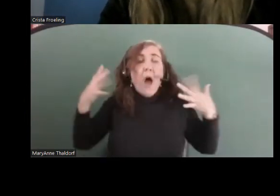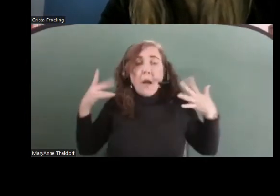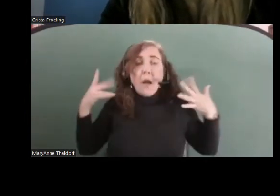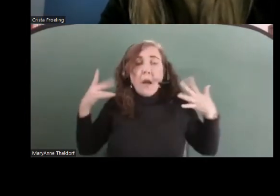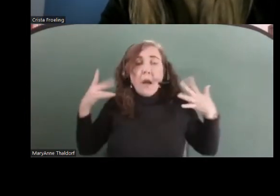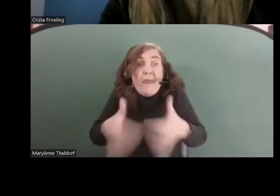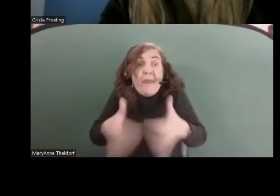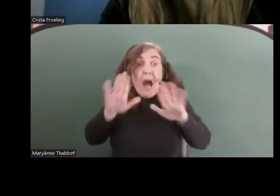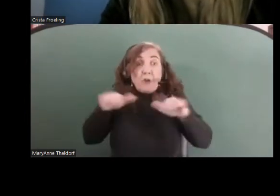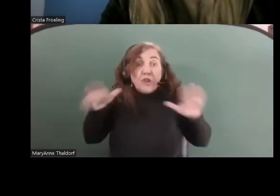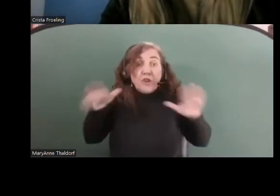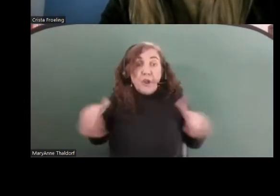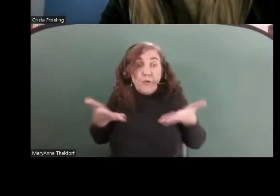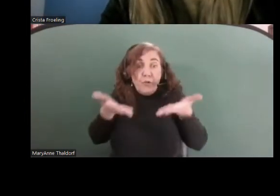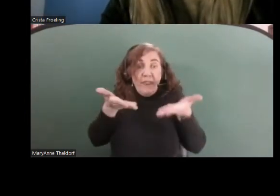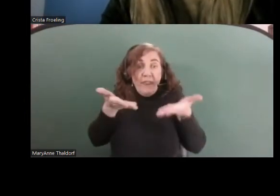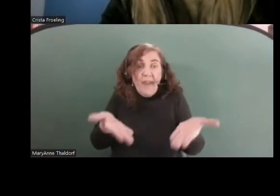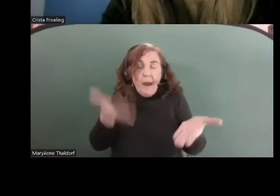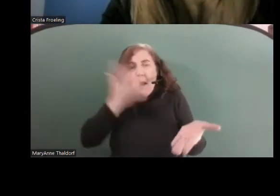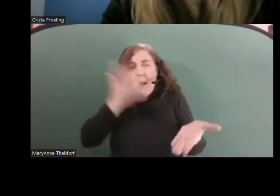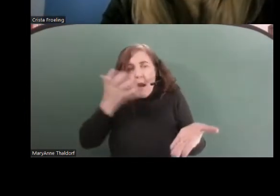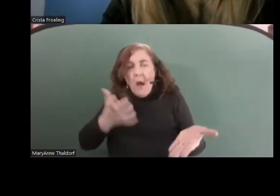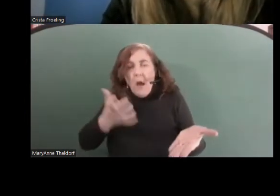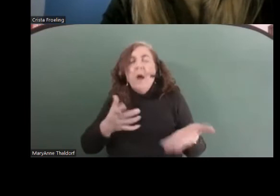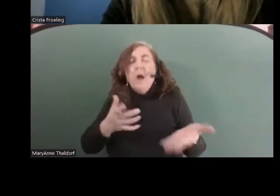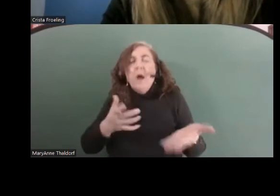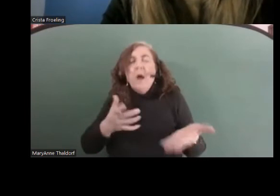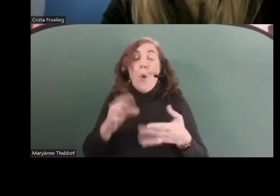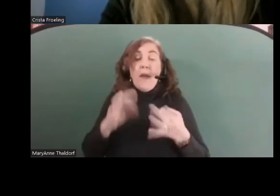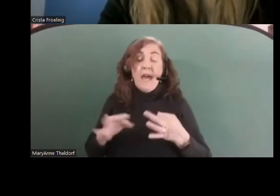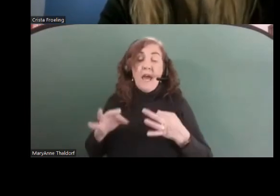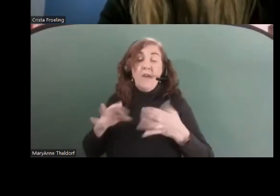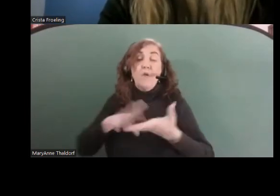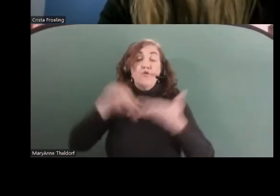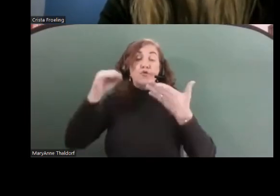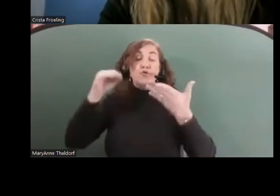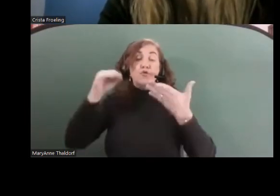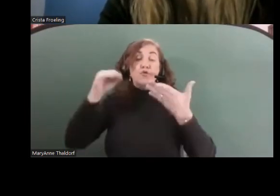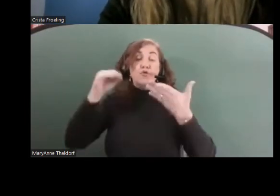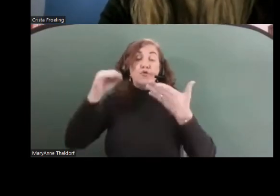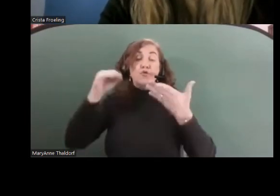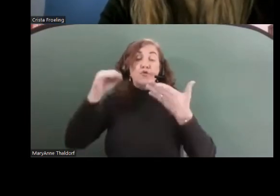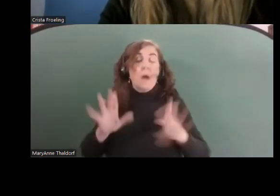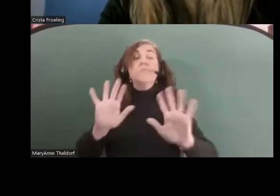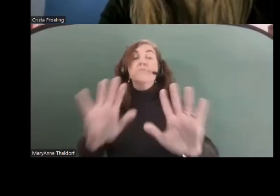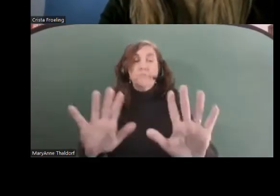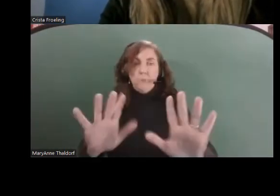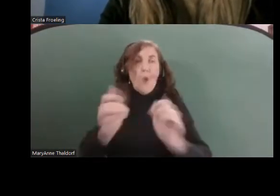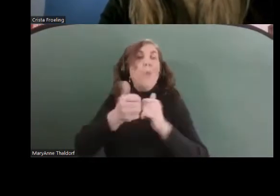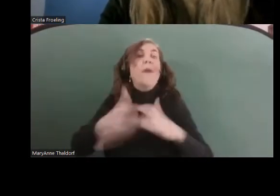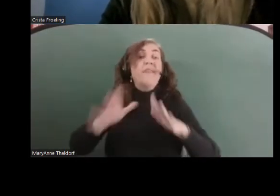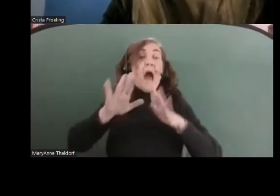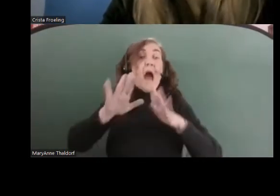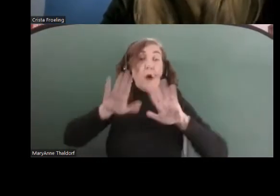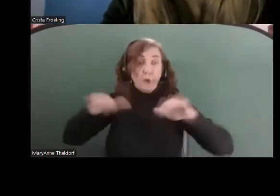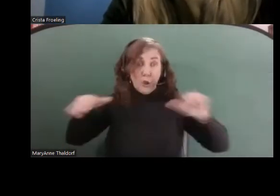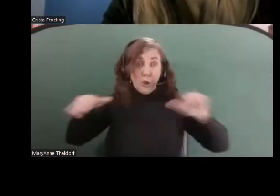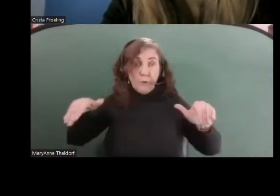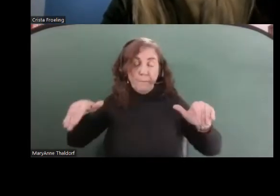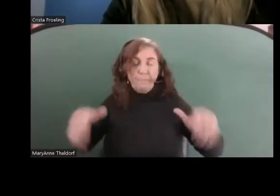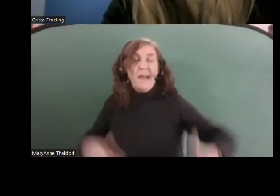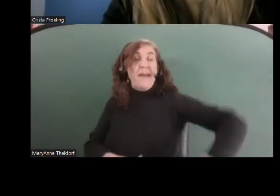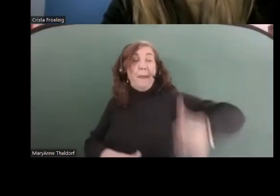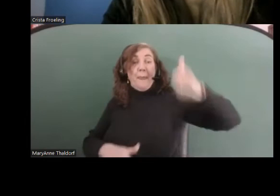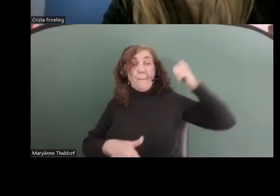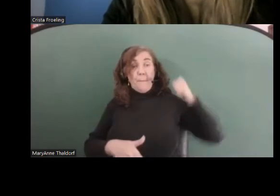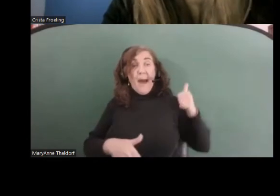So the back of a typical classroom with no children present, the signal to noise ratio is +1